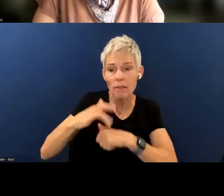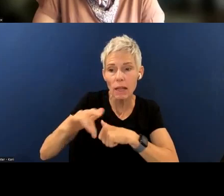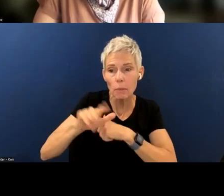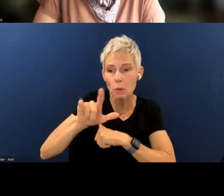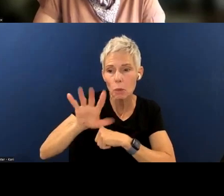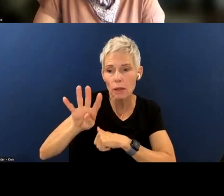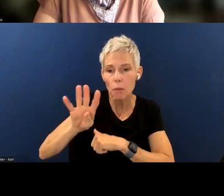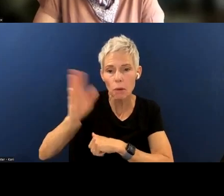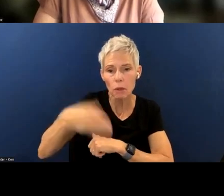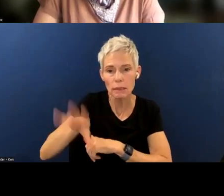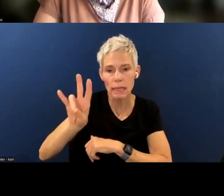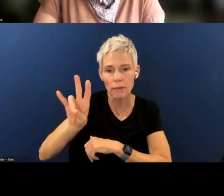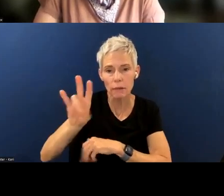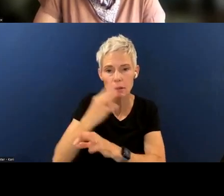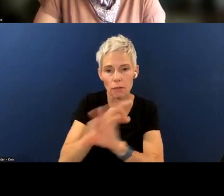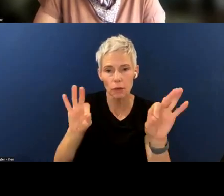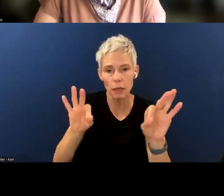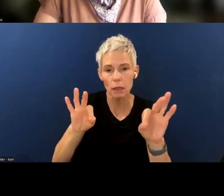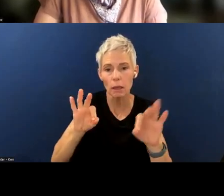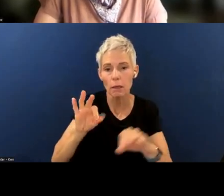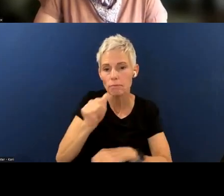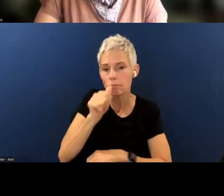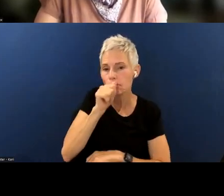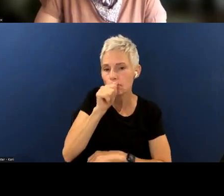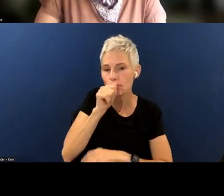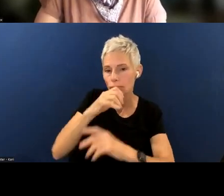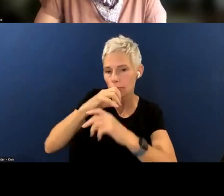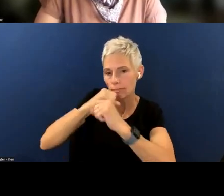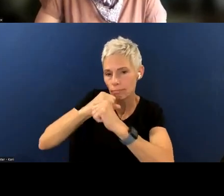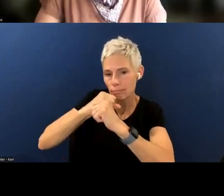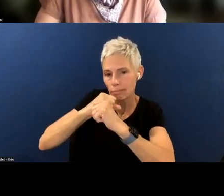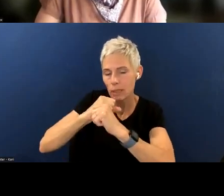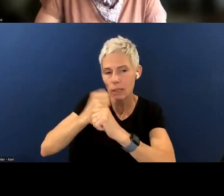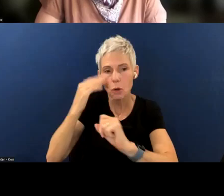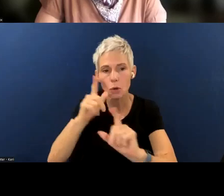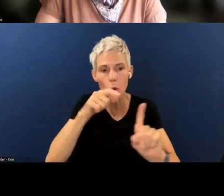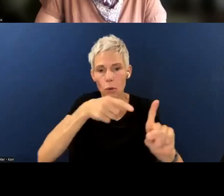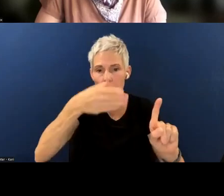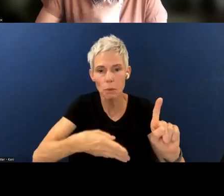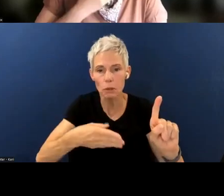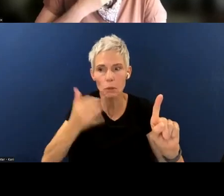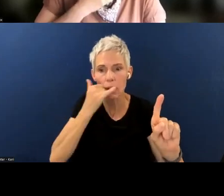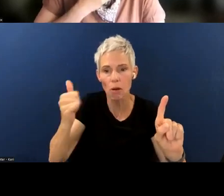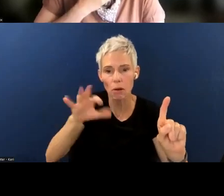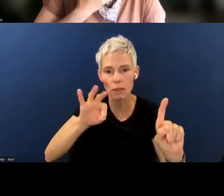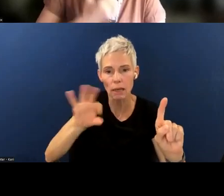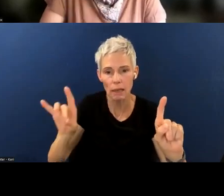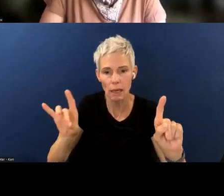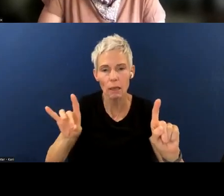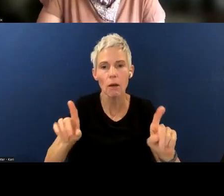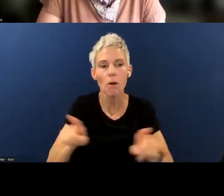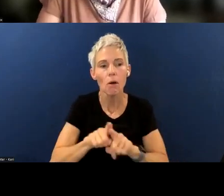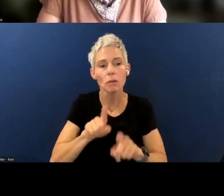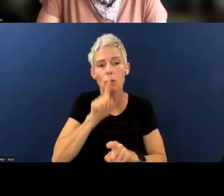free, and that it was anonymous and confidential. They also really liked the